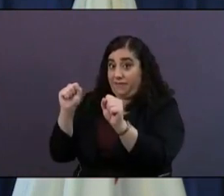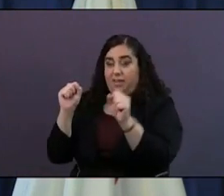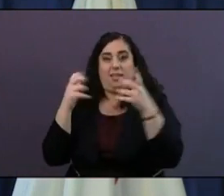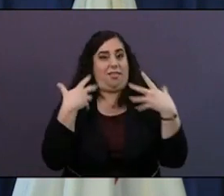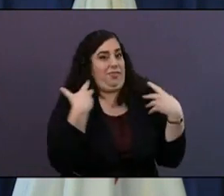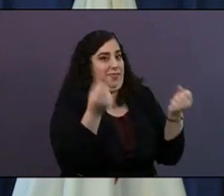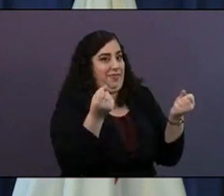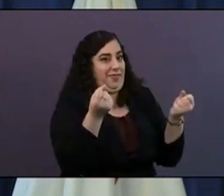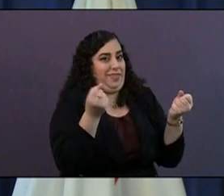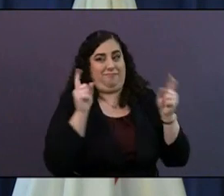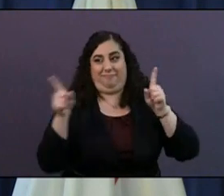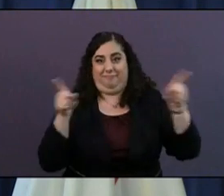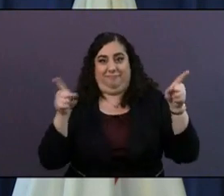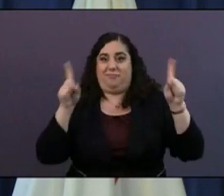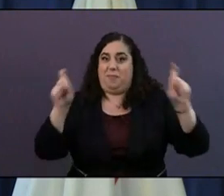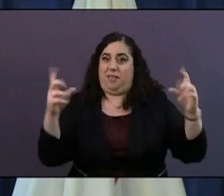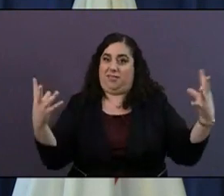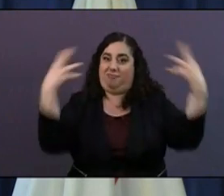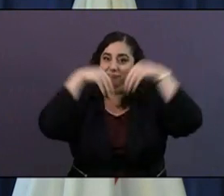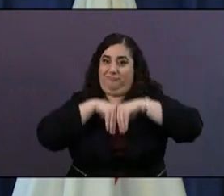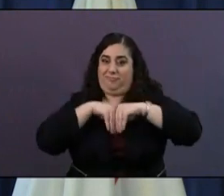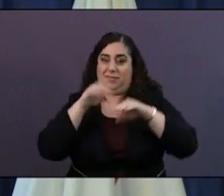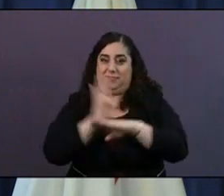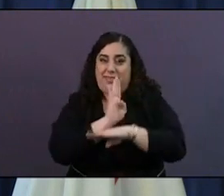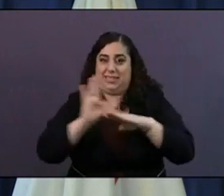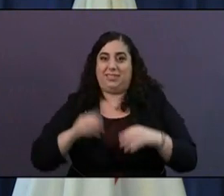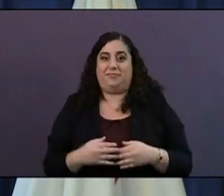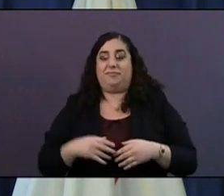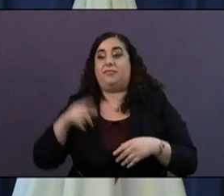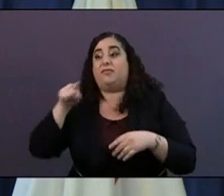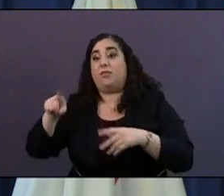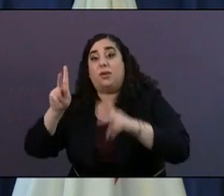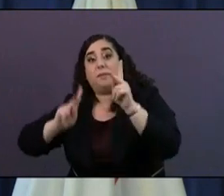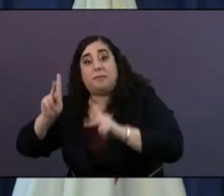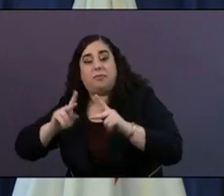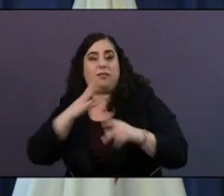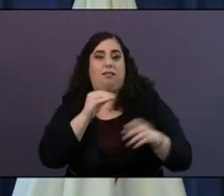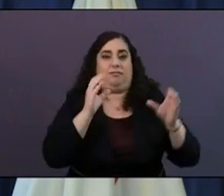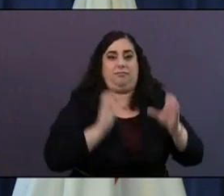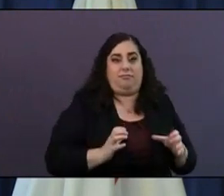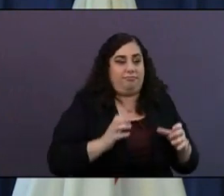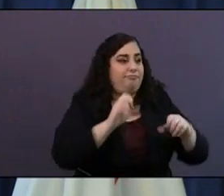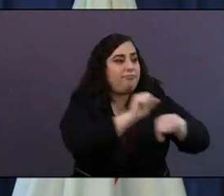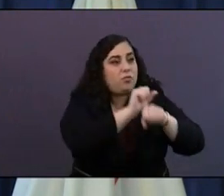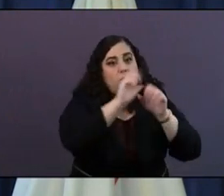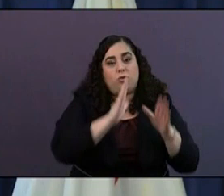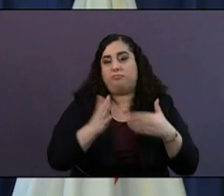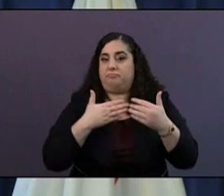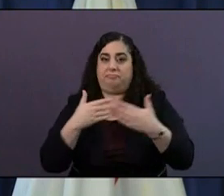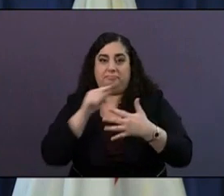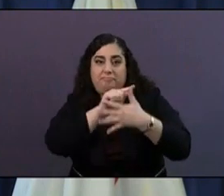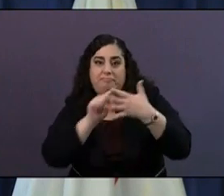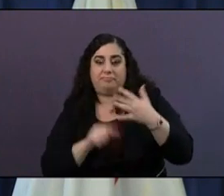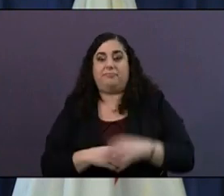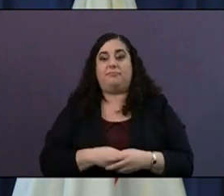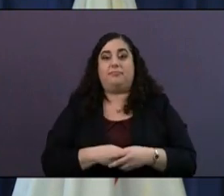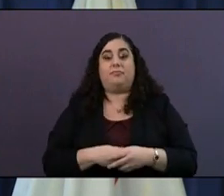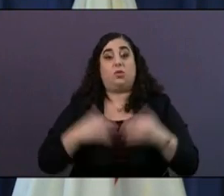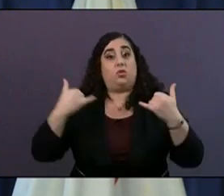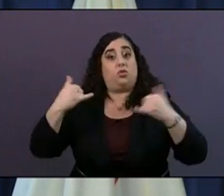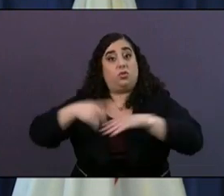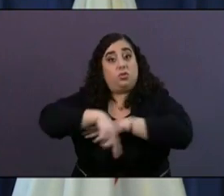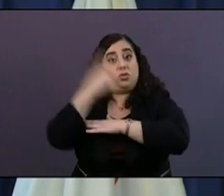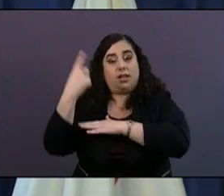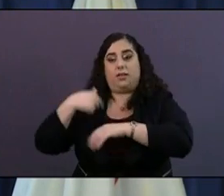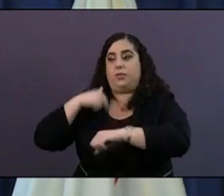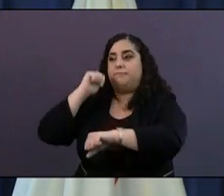We are here at Rancho Bernardo location earlier today, and we were able to demonstrate what in-person dining would look like with the new protocols in